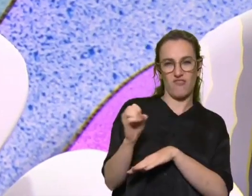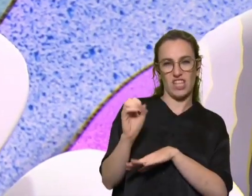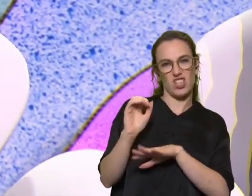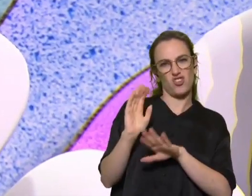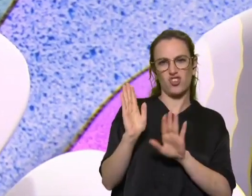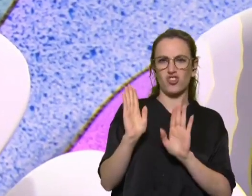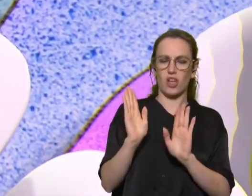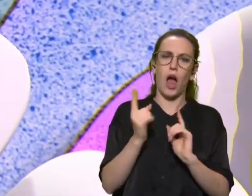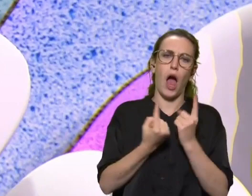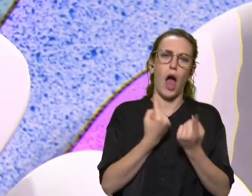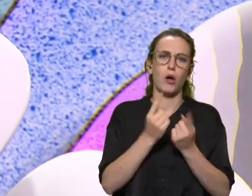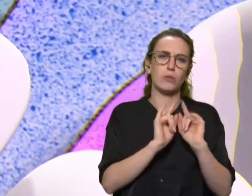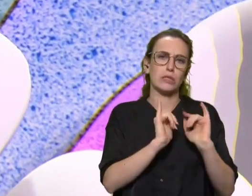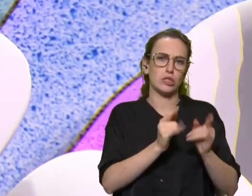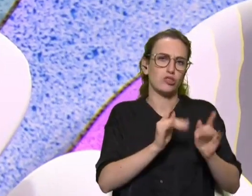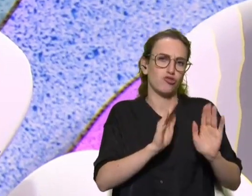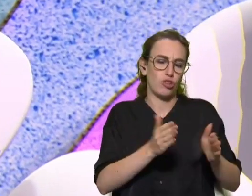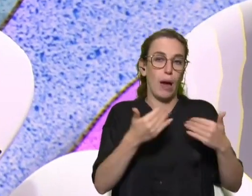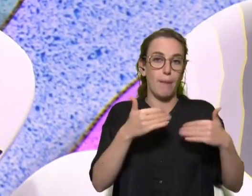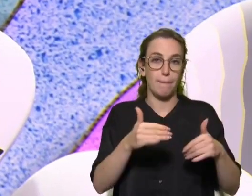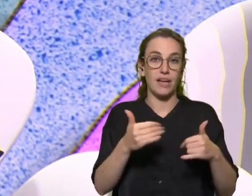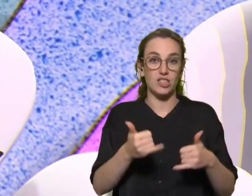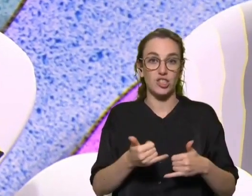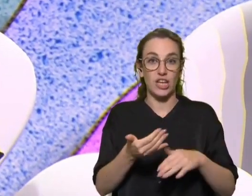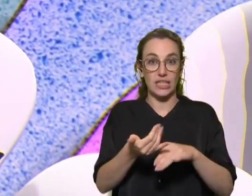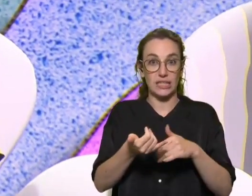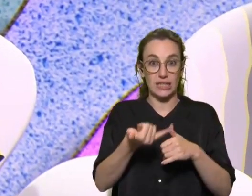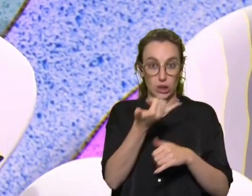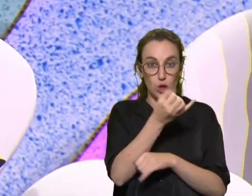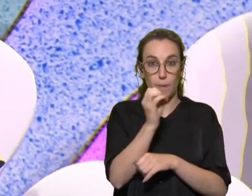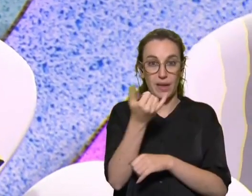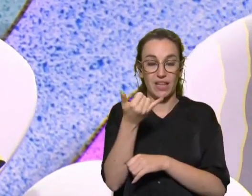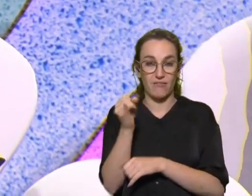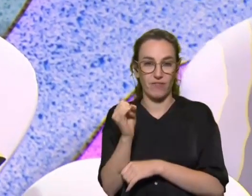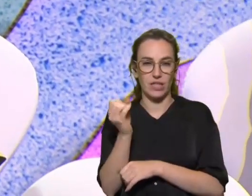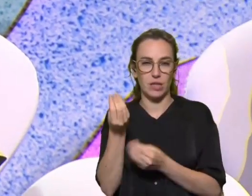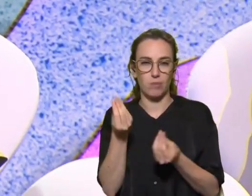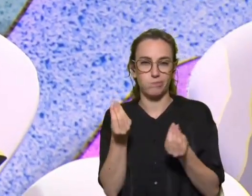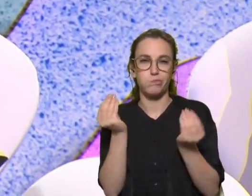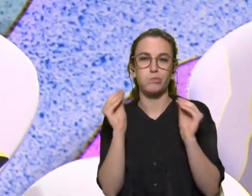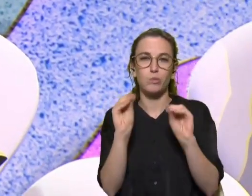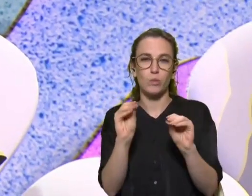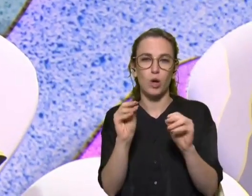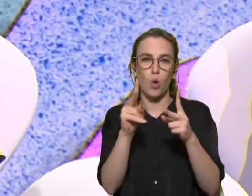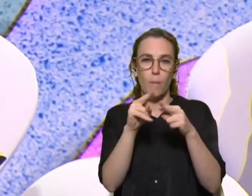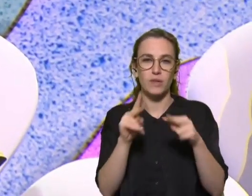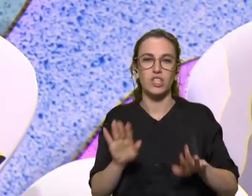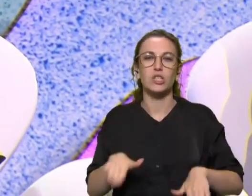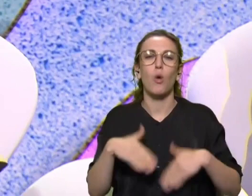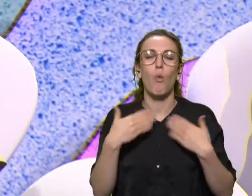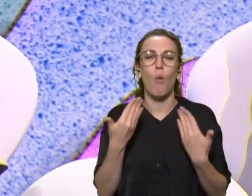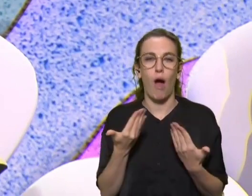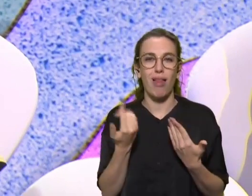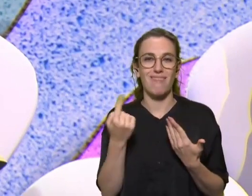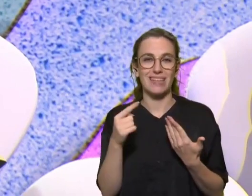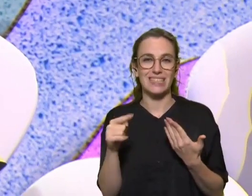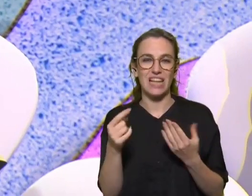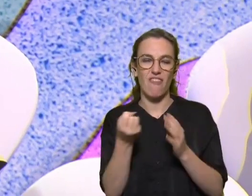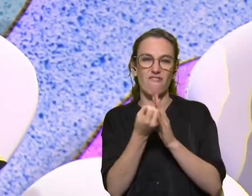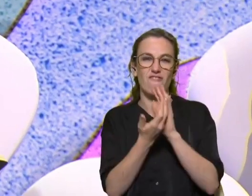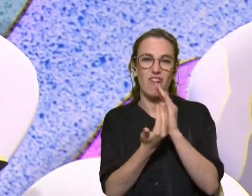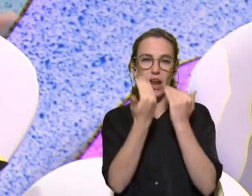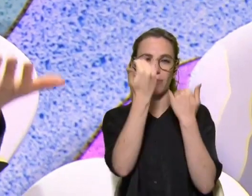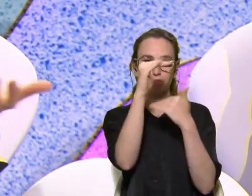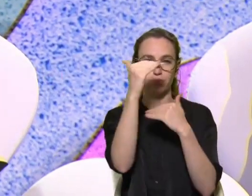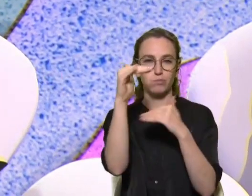In 2020, European Union published a strategy, the EU strategy for the economy of data, where it outlines a